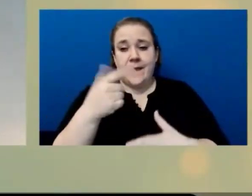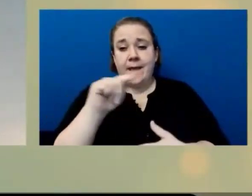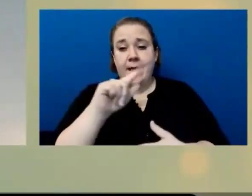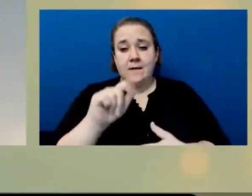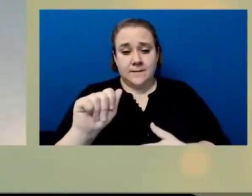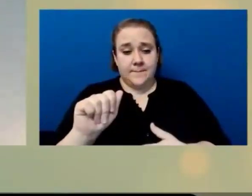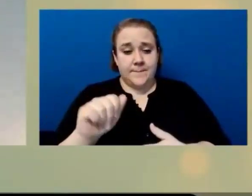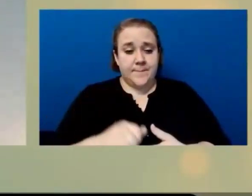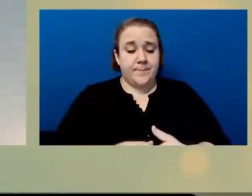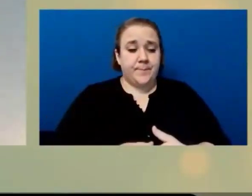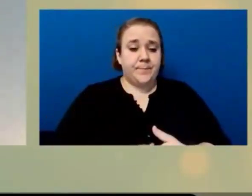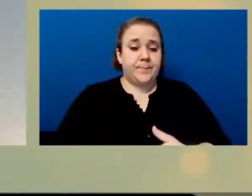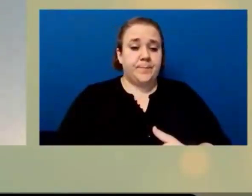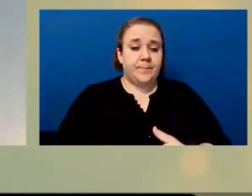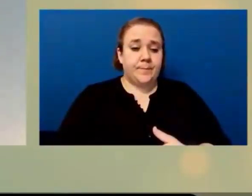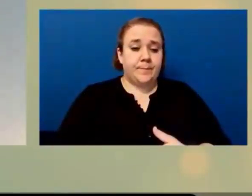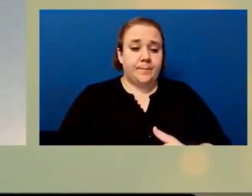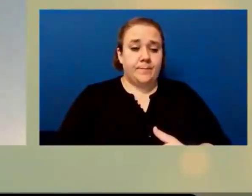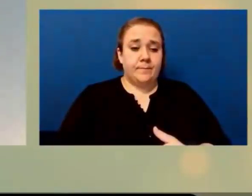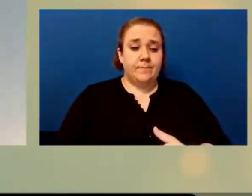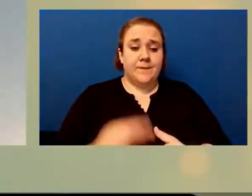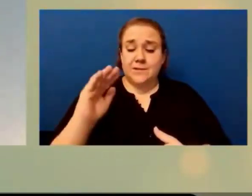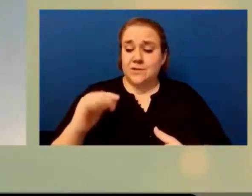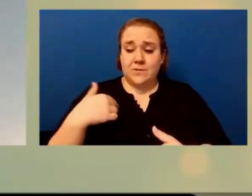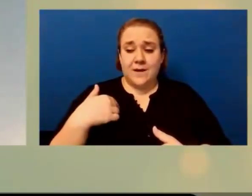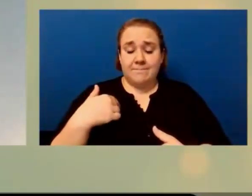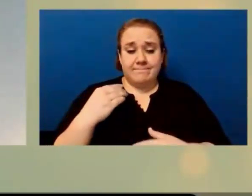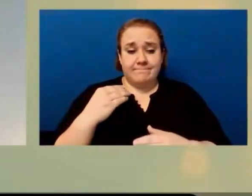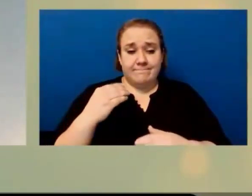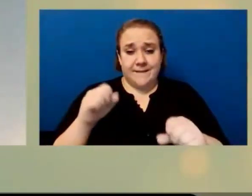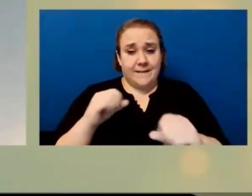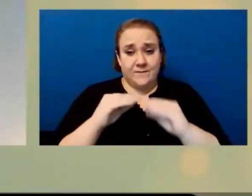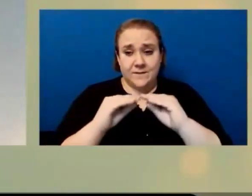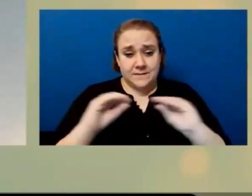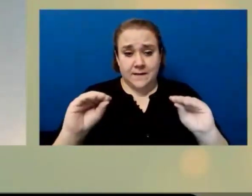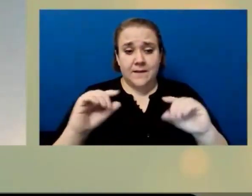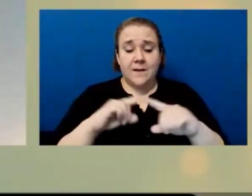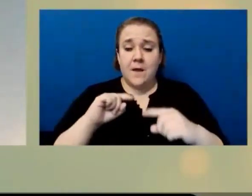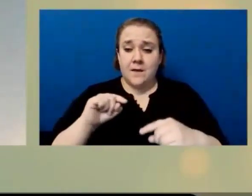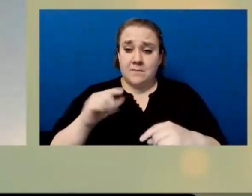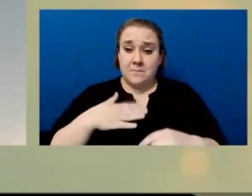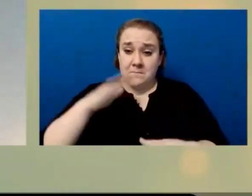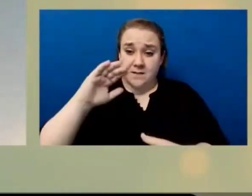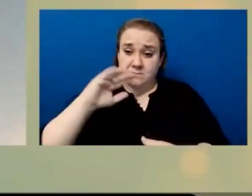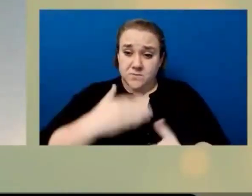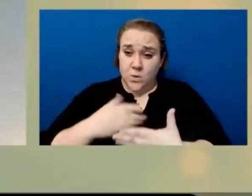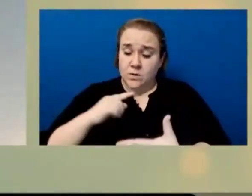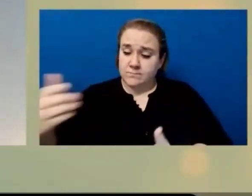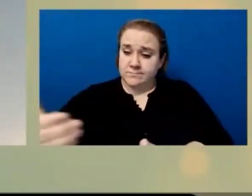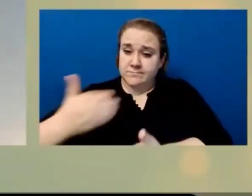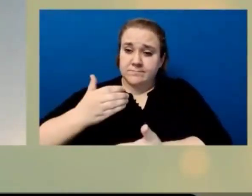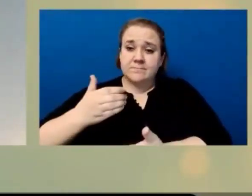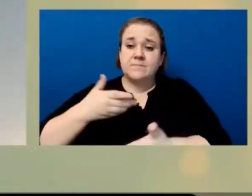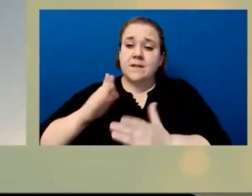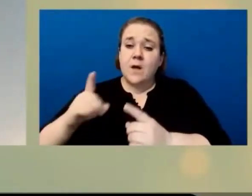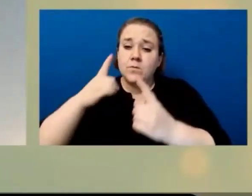30 years before, I sit with my great-grandmother, Iva May, at the table her mother brought in a wagon across the prairie, running my hand